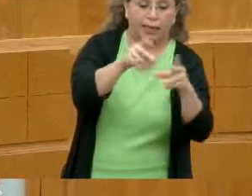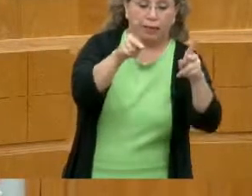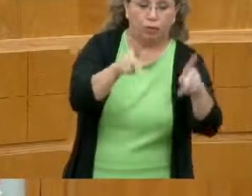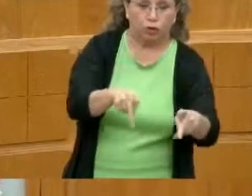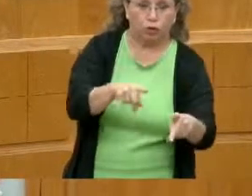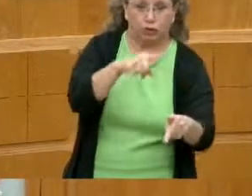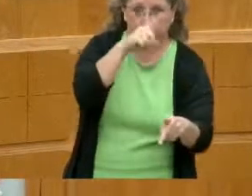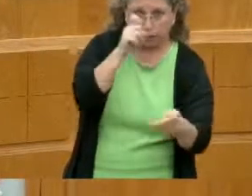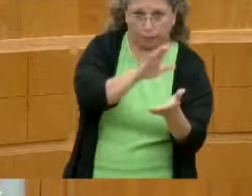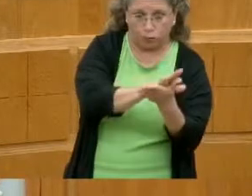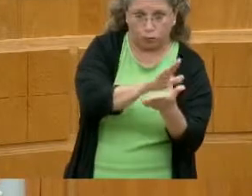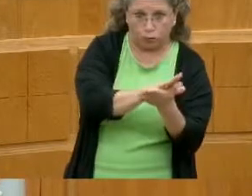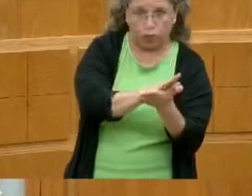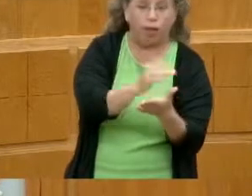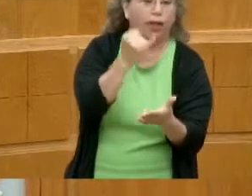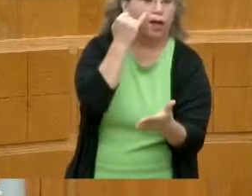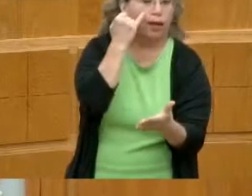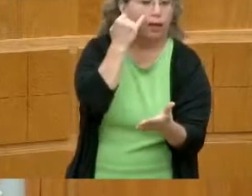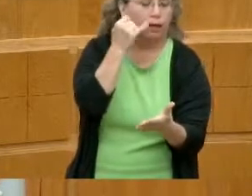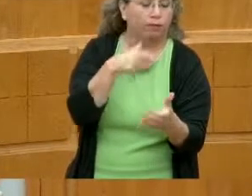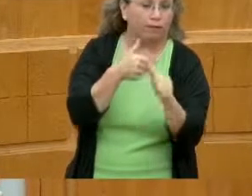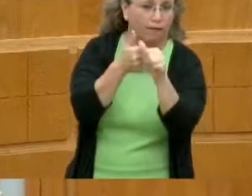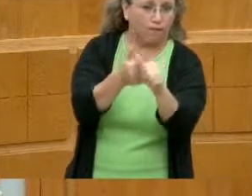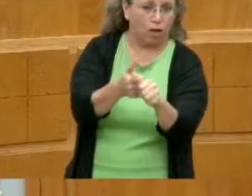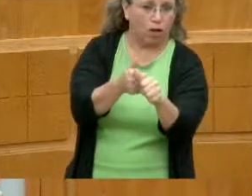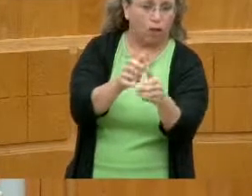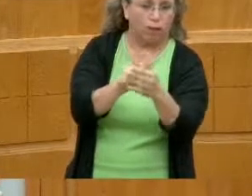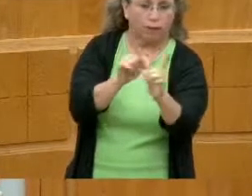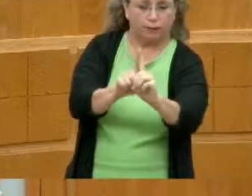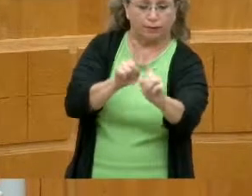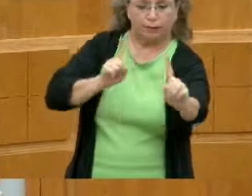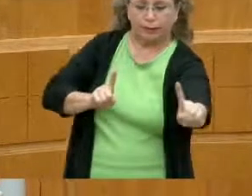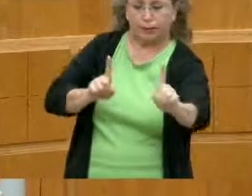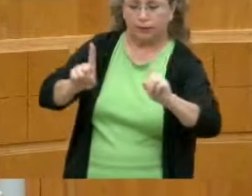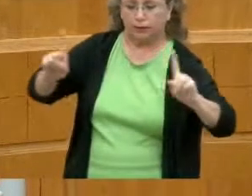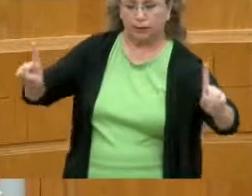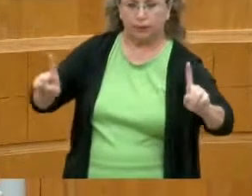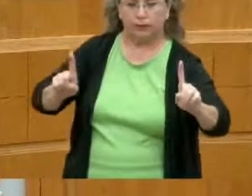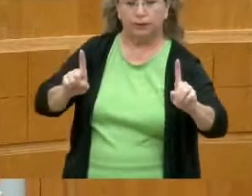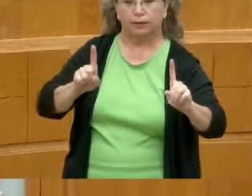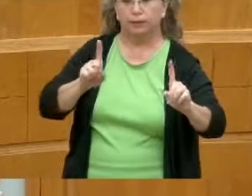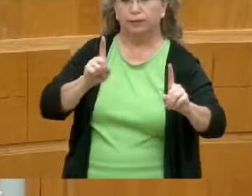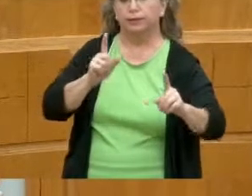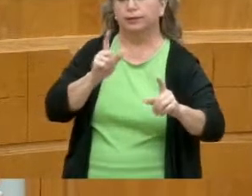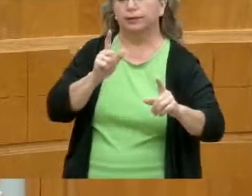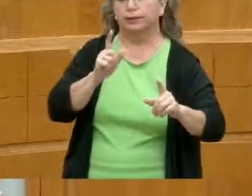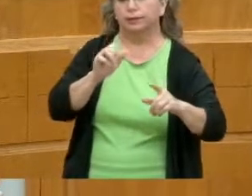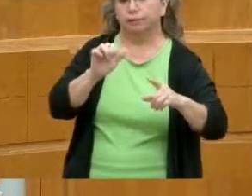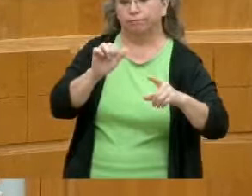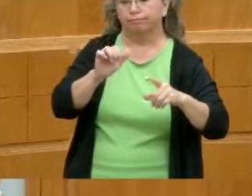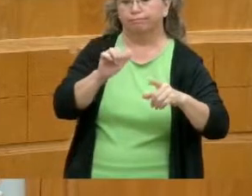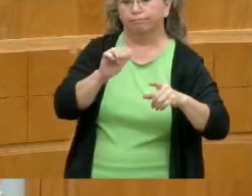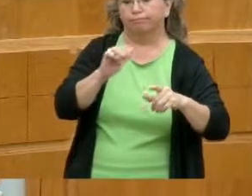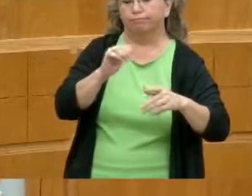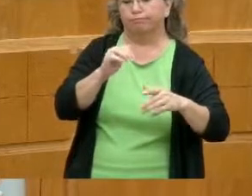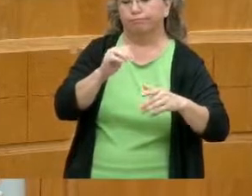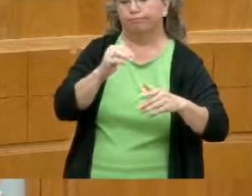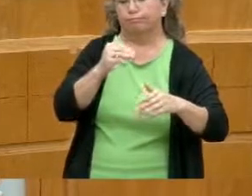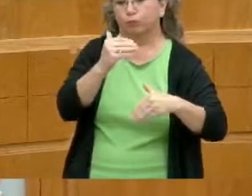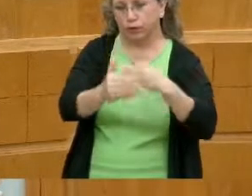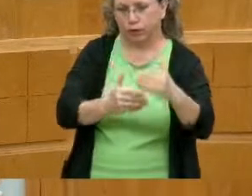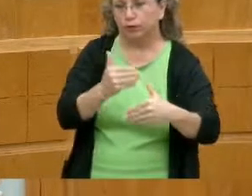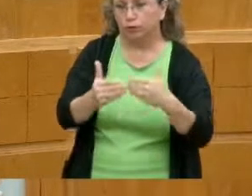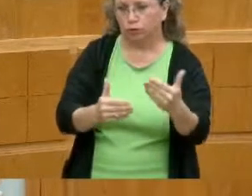long as they follow social distancing policies and practices, or I should just say social distancing practices, there's no policy per